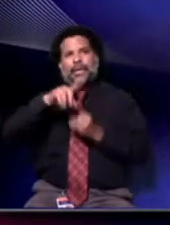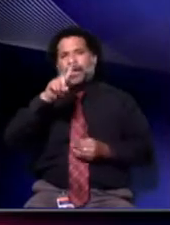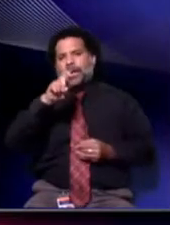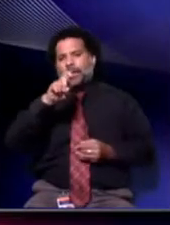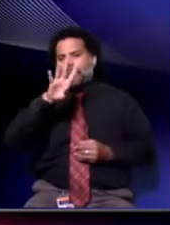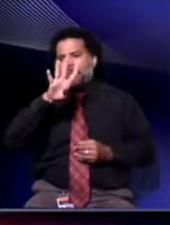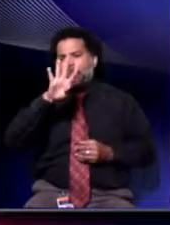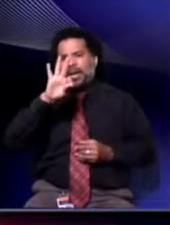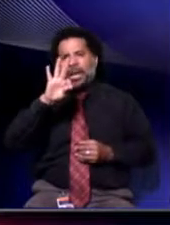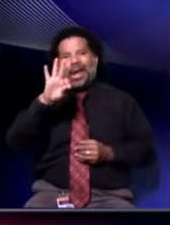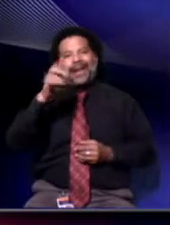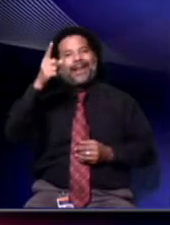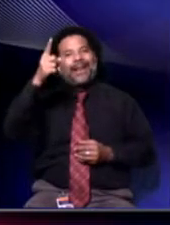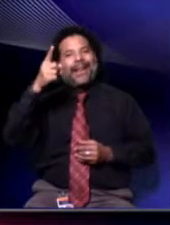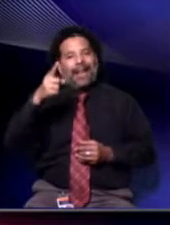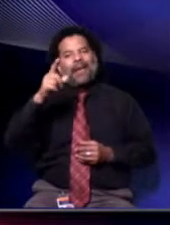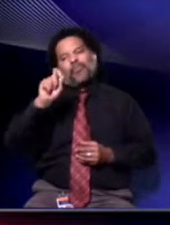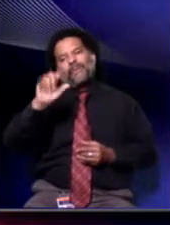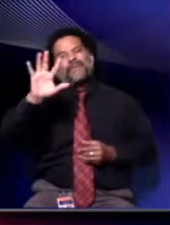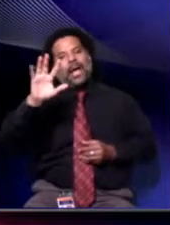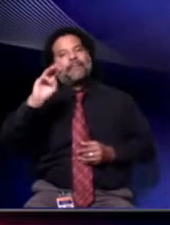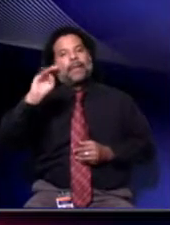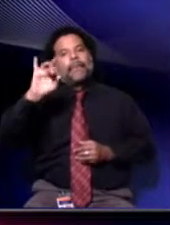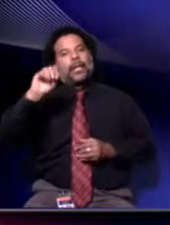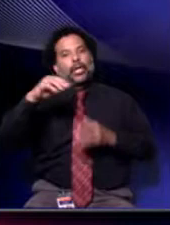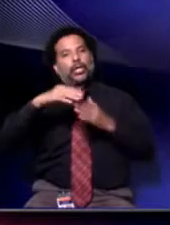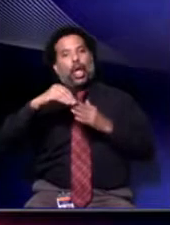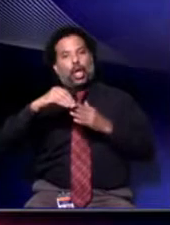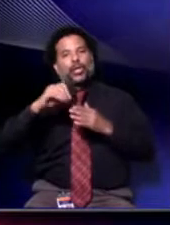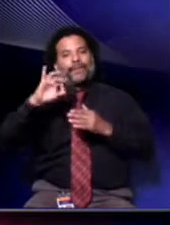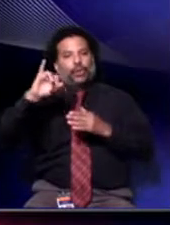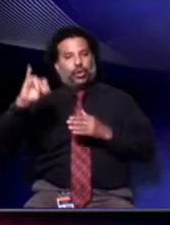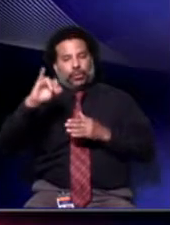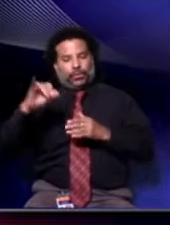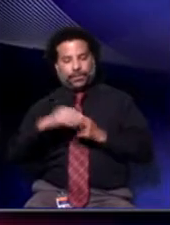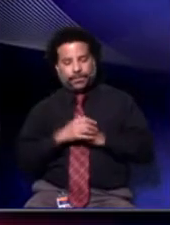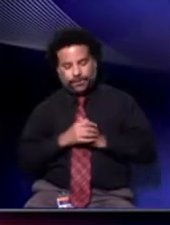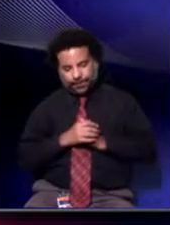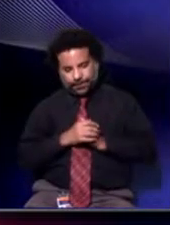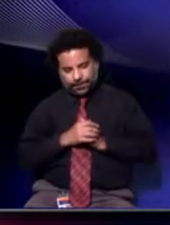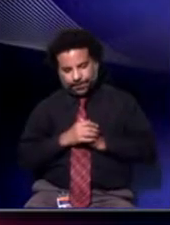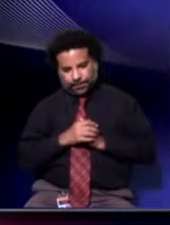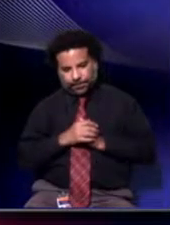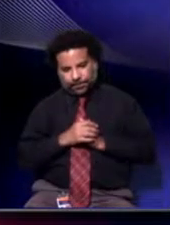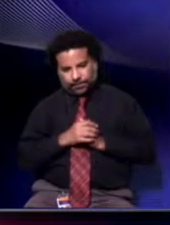$149.5 million worth of coverage as well.